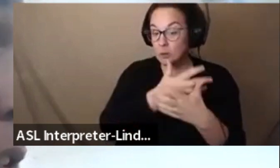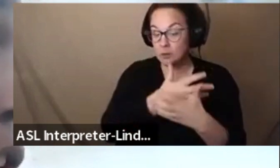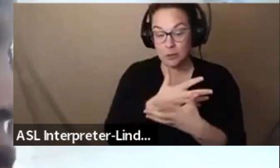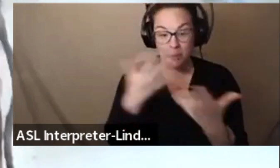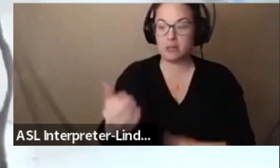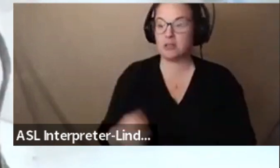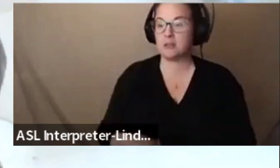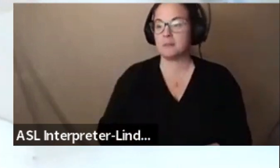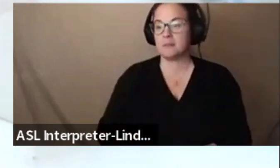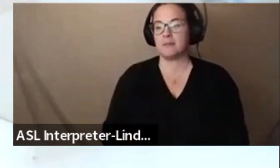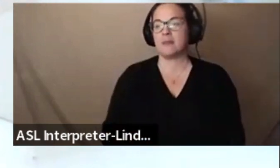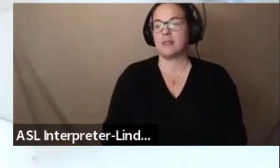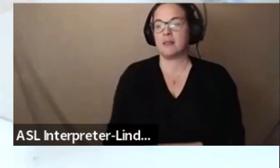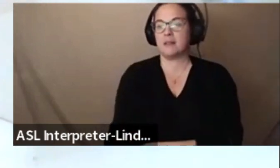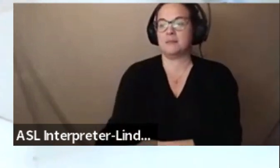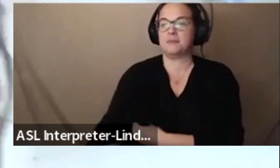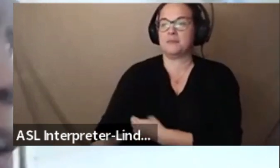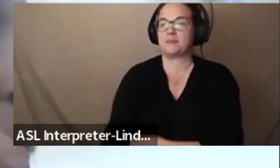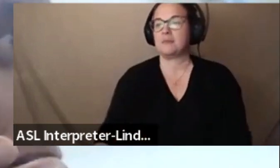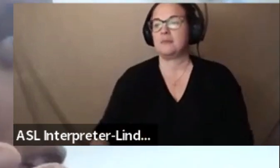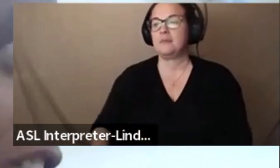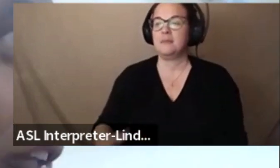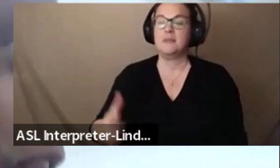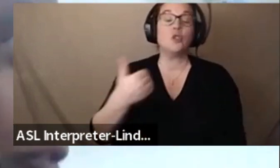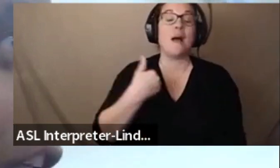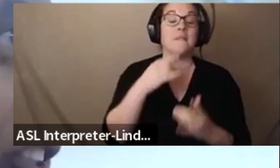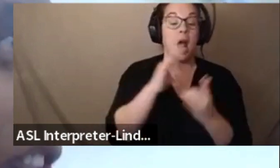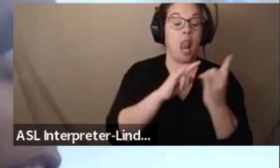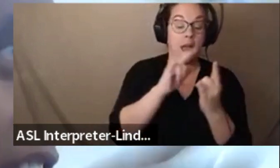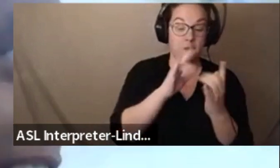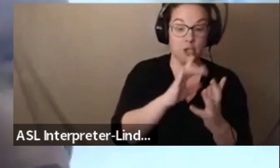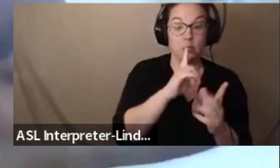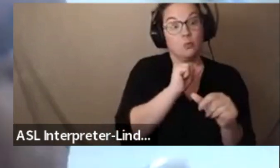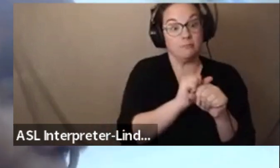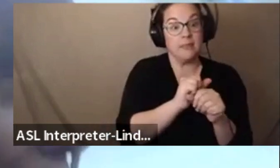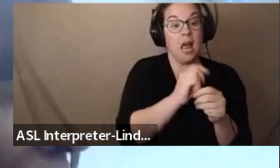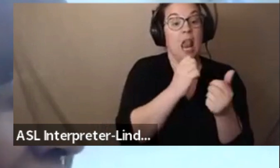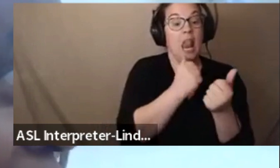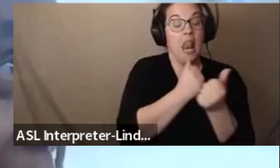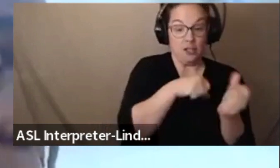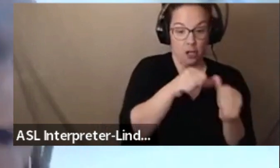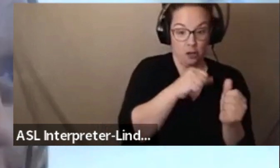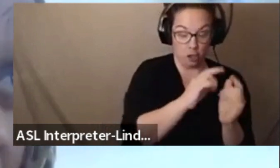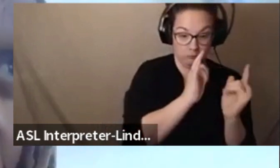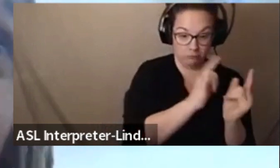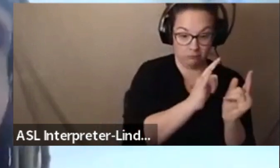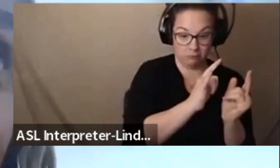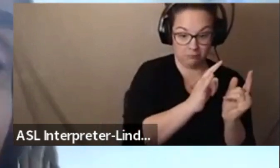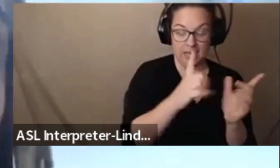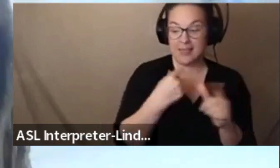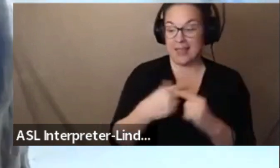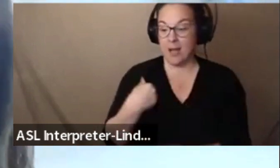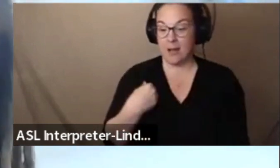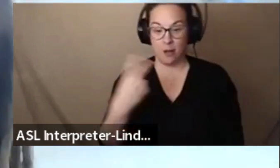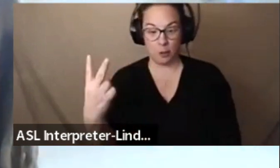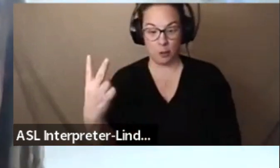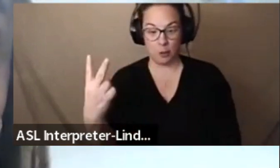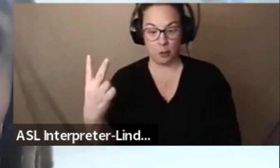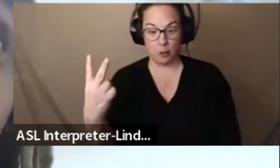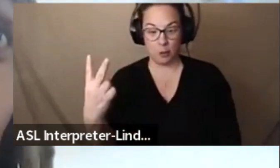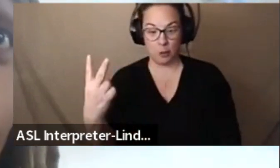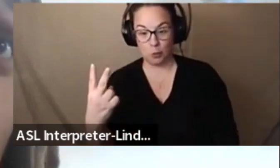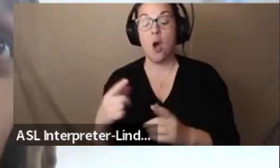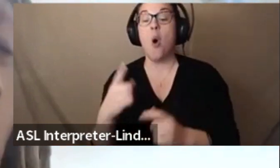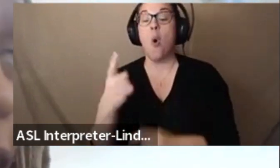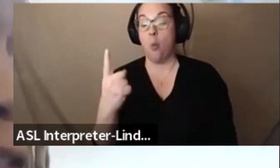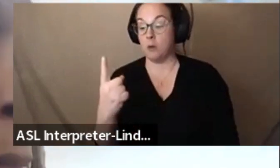do with those stories. And then they all four, so you've got the lovers who are in love with each other running away, and you've got these